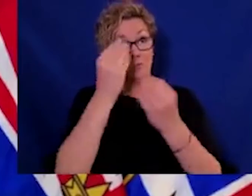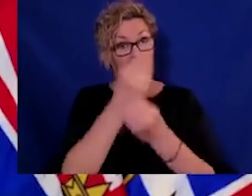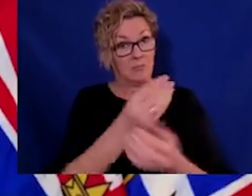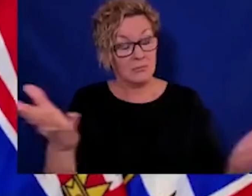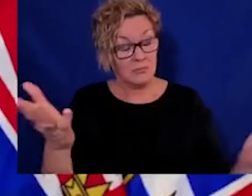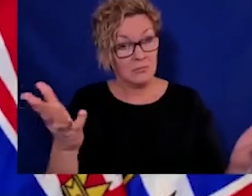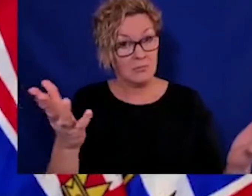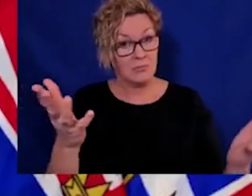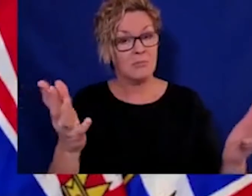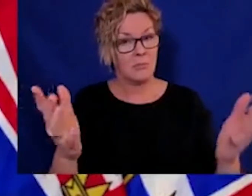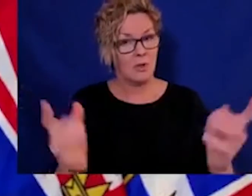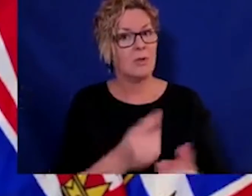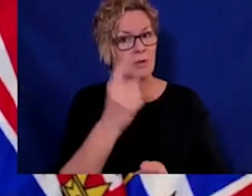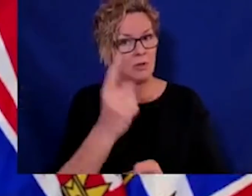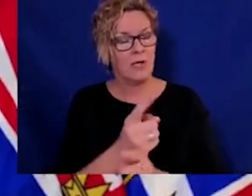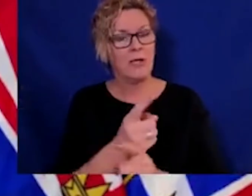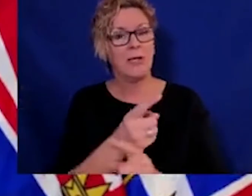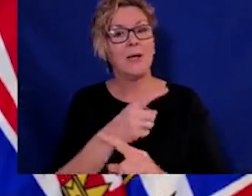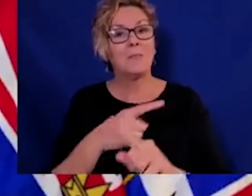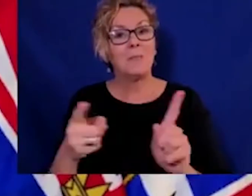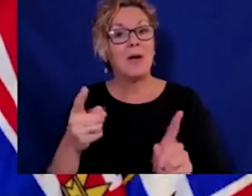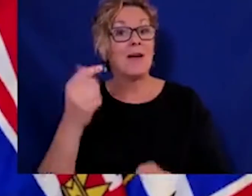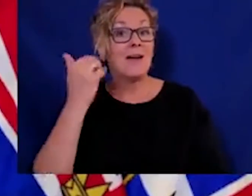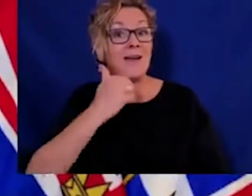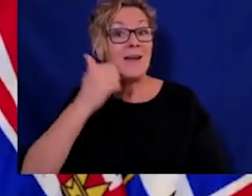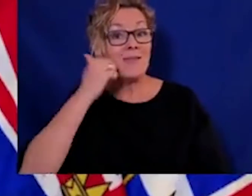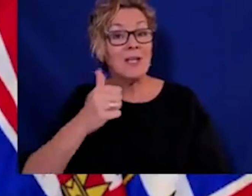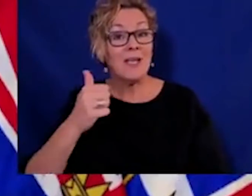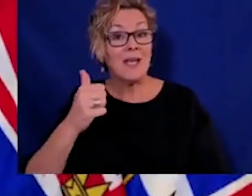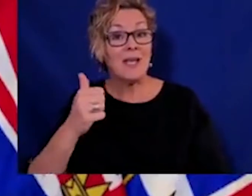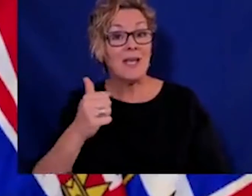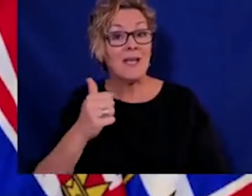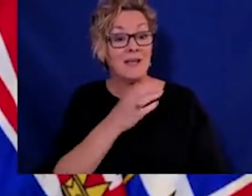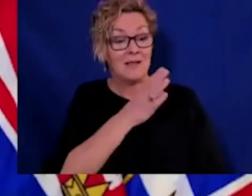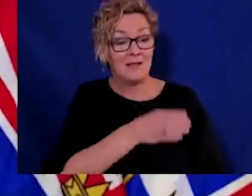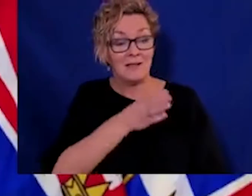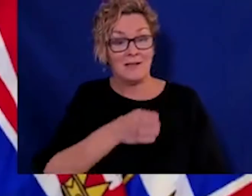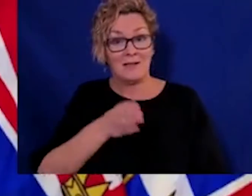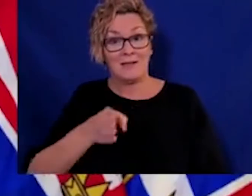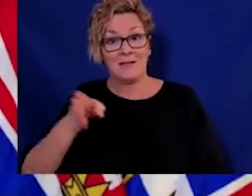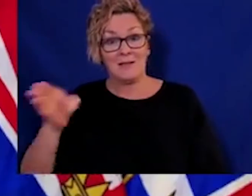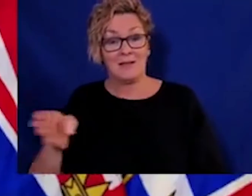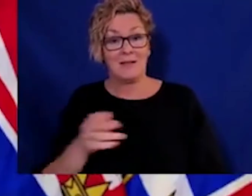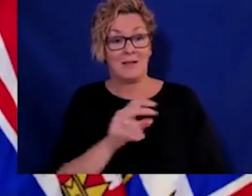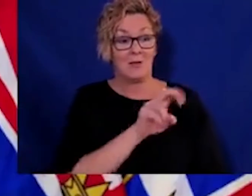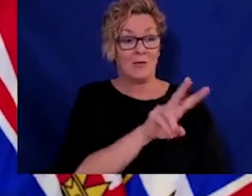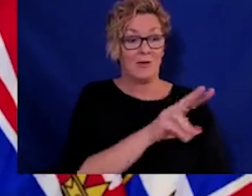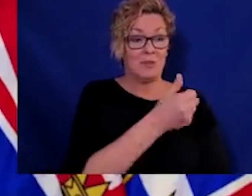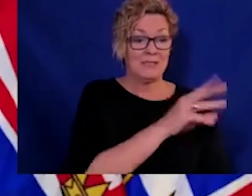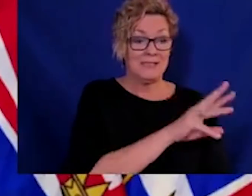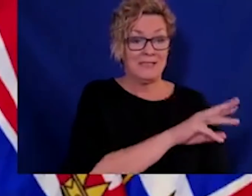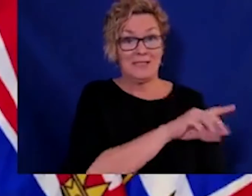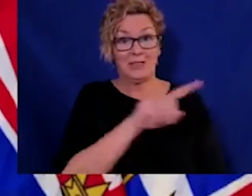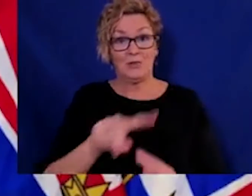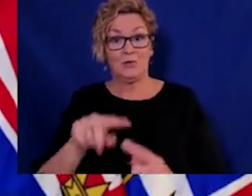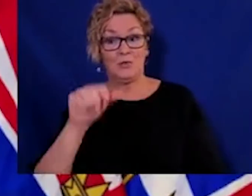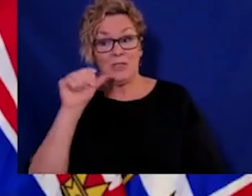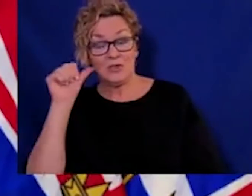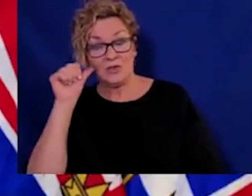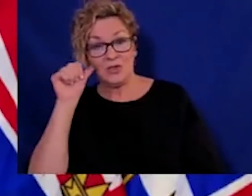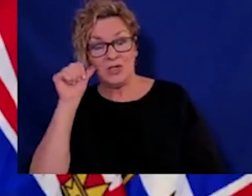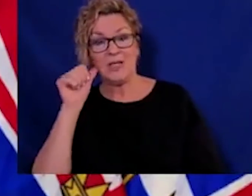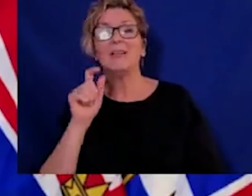result, but the daily numbers between the 16th and yesterday